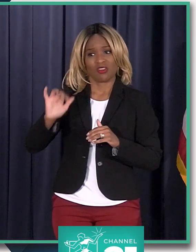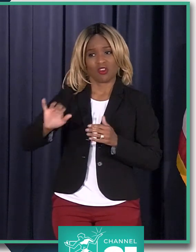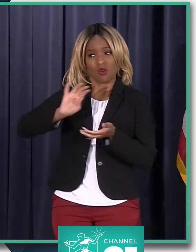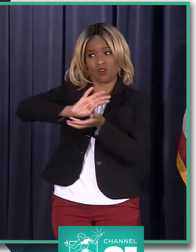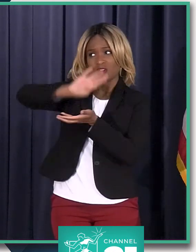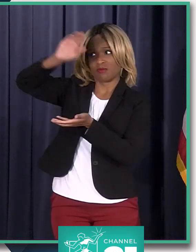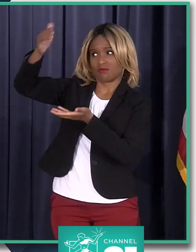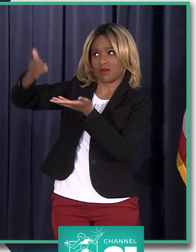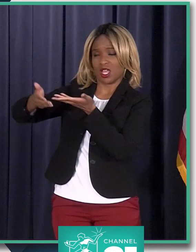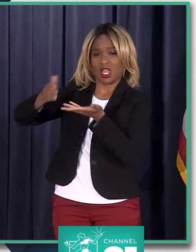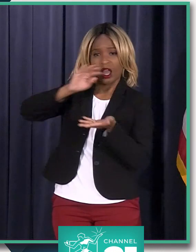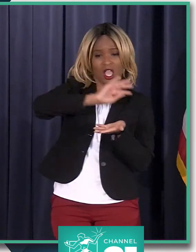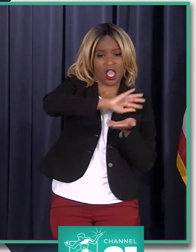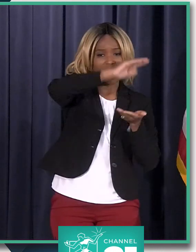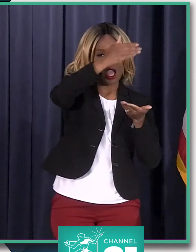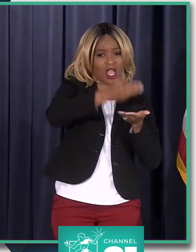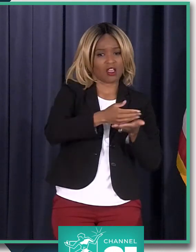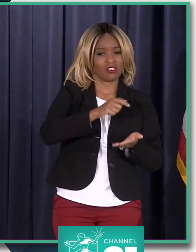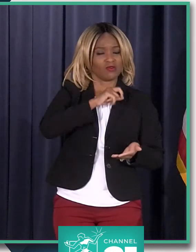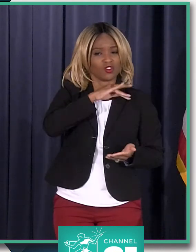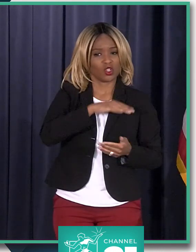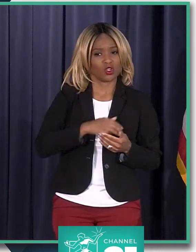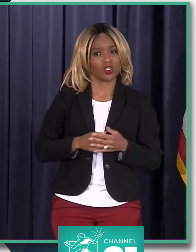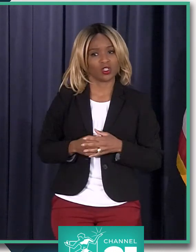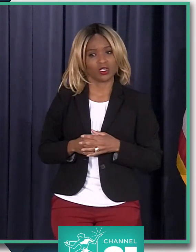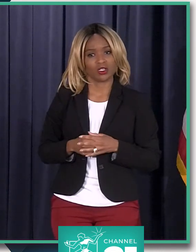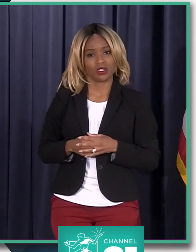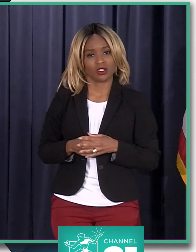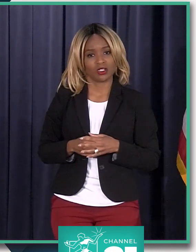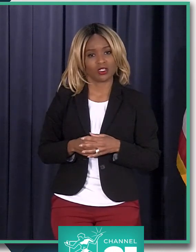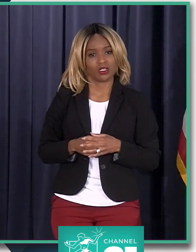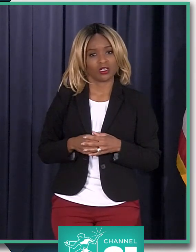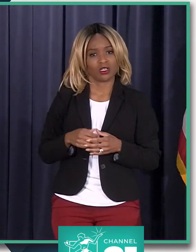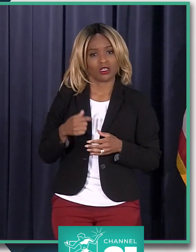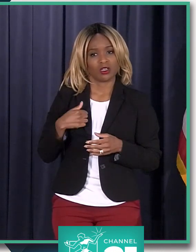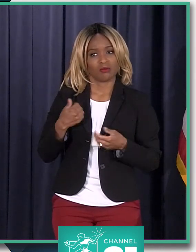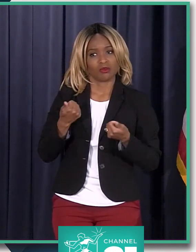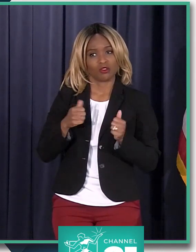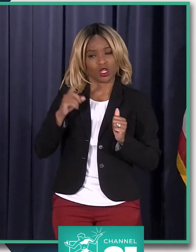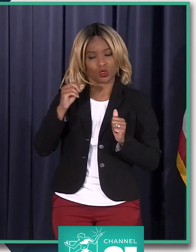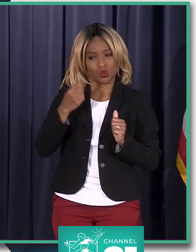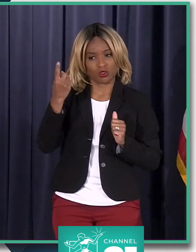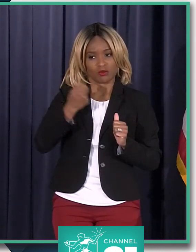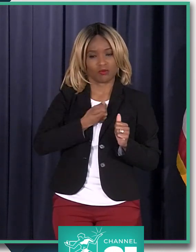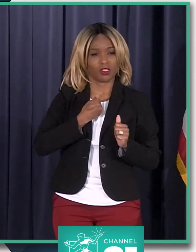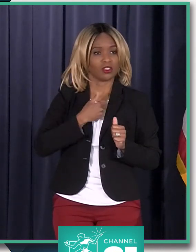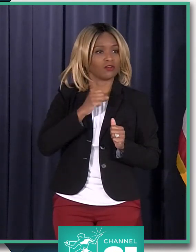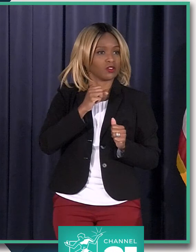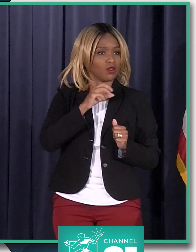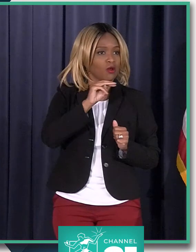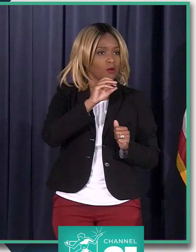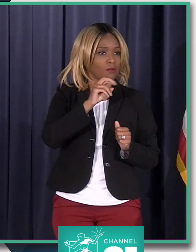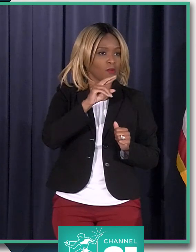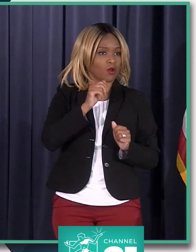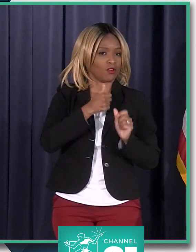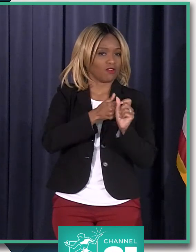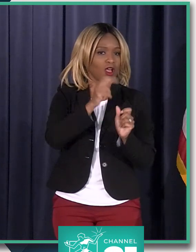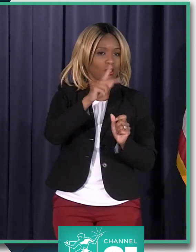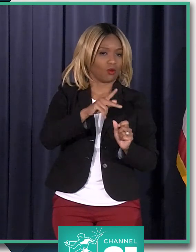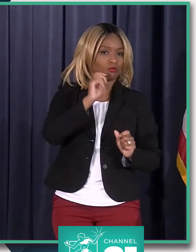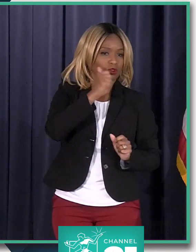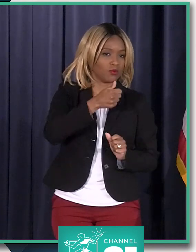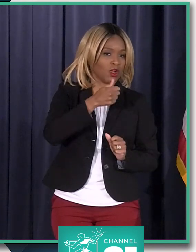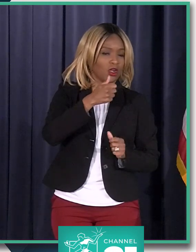removed. I believe it's toxic. Okay, and I'm going to be trying to do something about it myself. All right, so Mona, let's follow up tomorrow. Let's check that